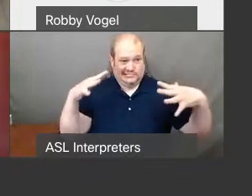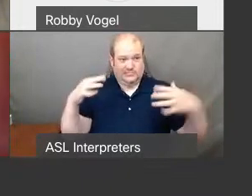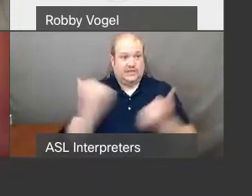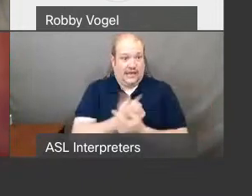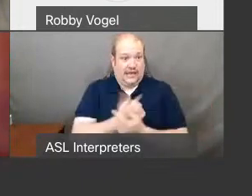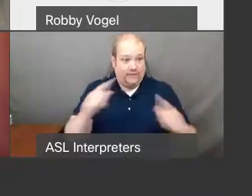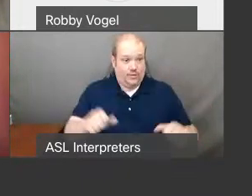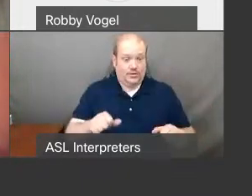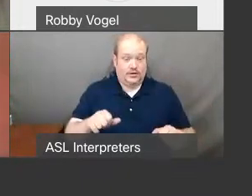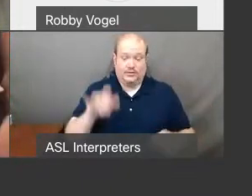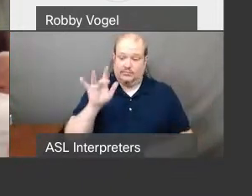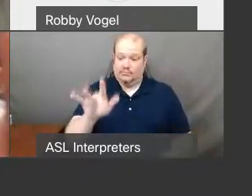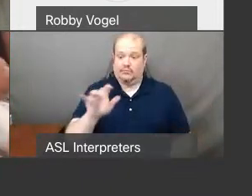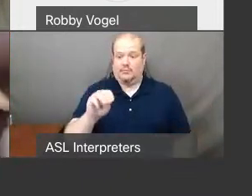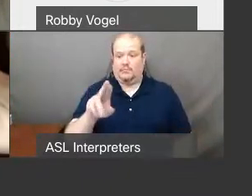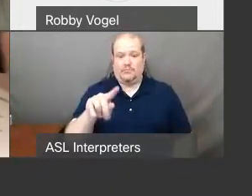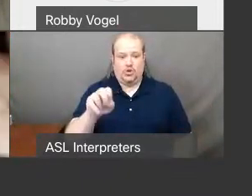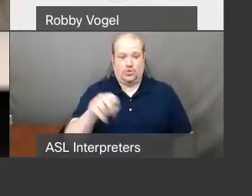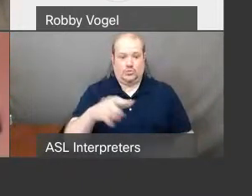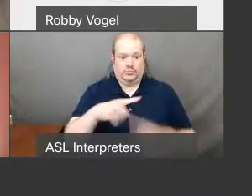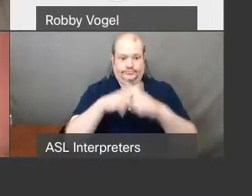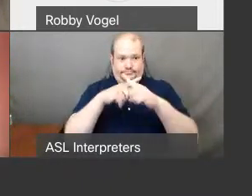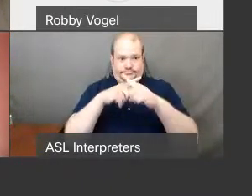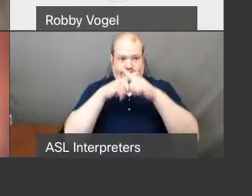Everyone can hit mute.